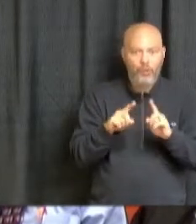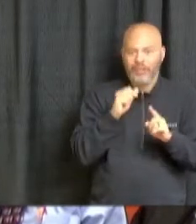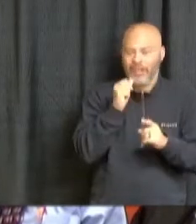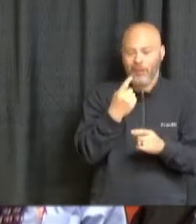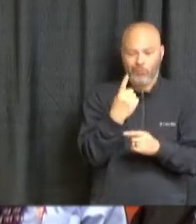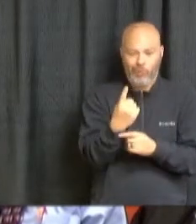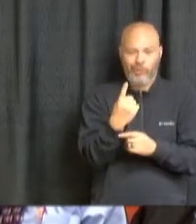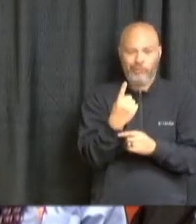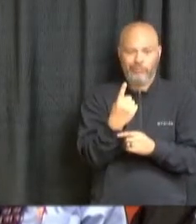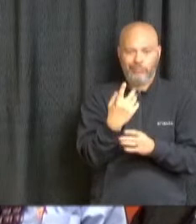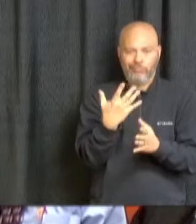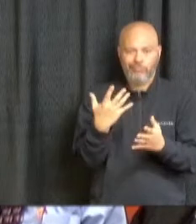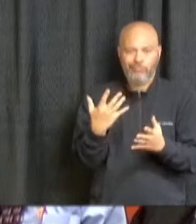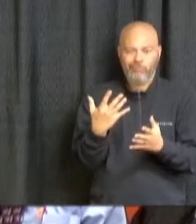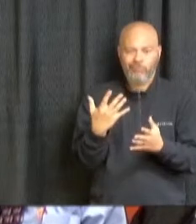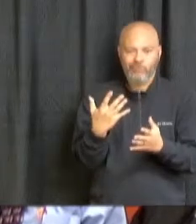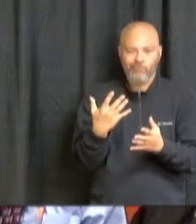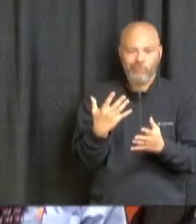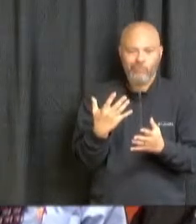one's